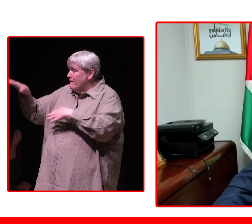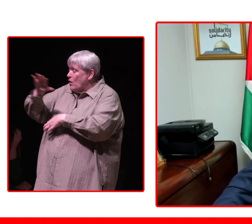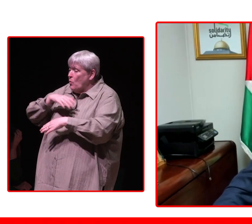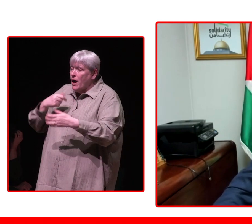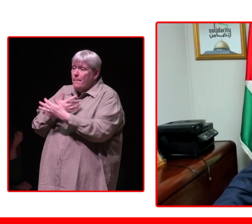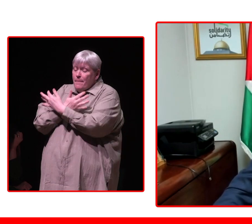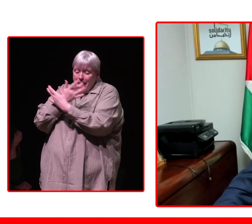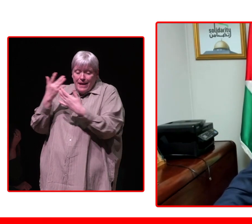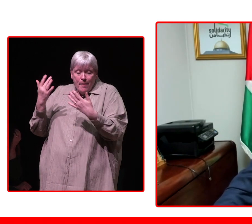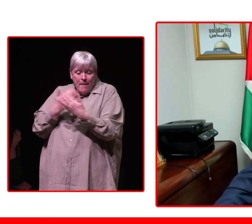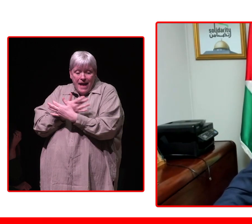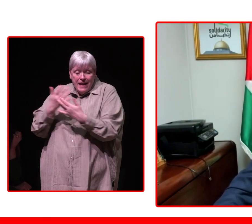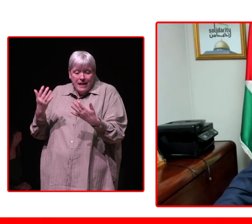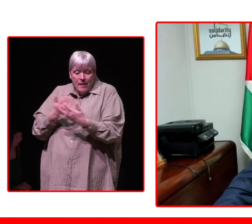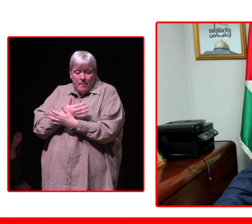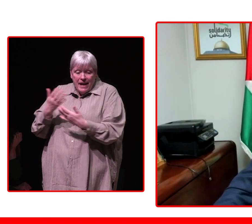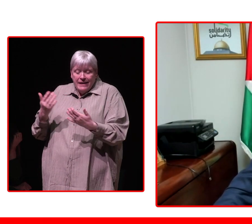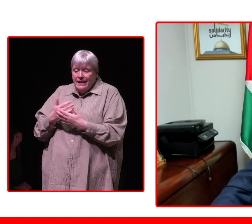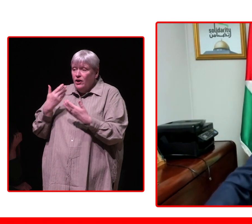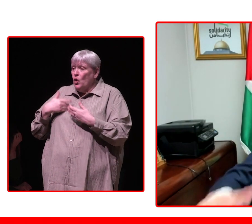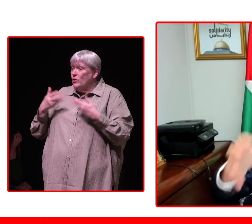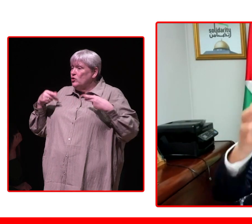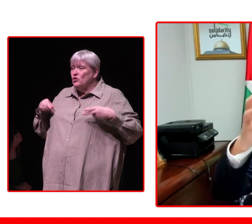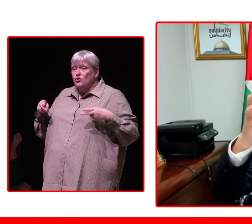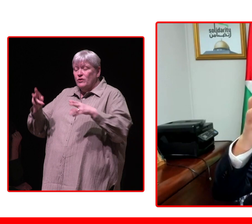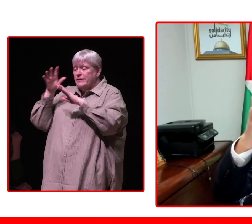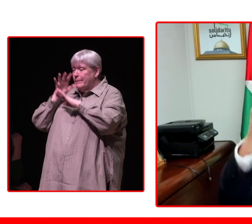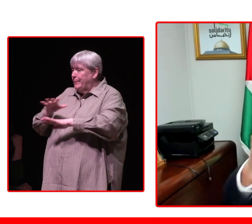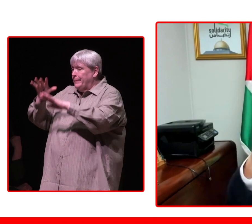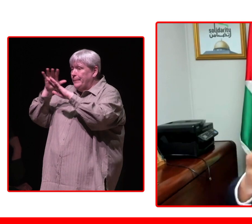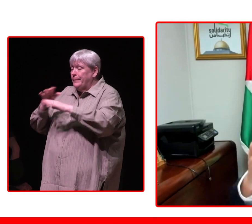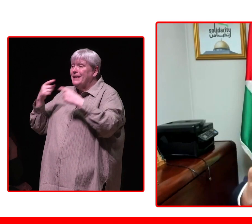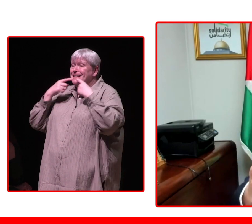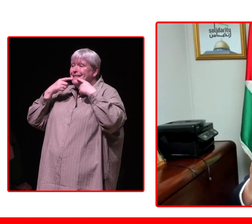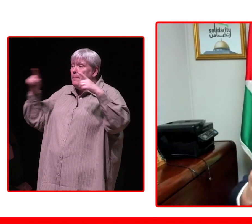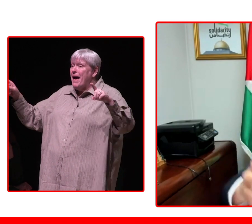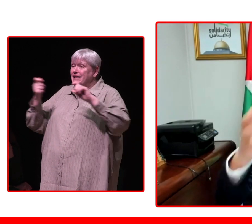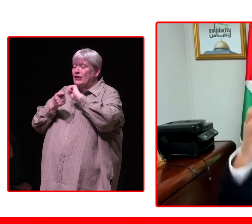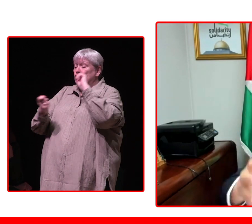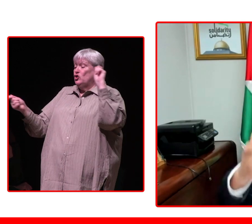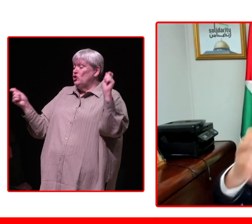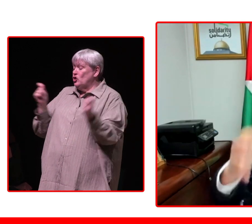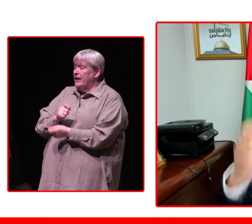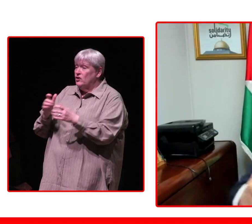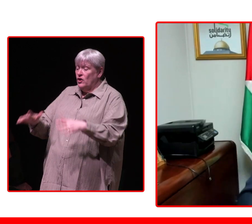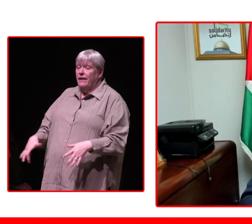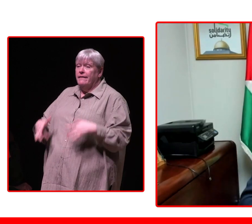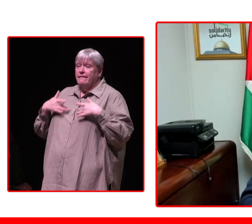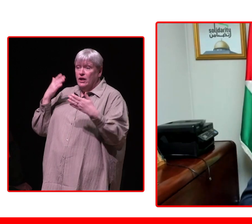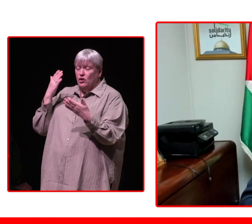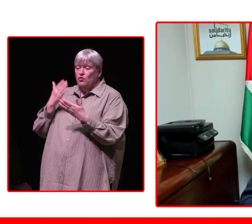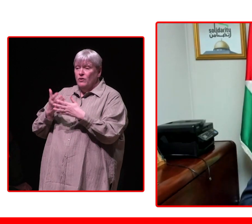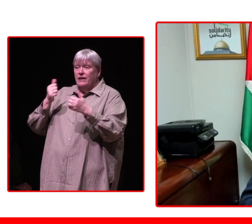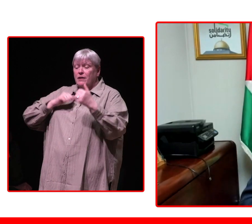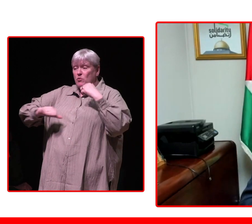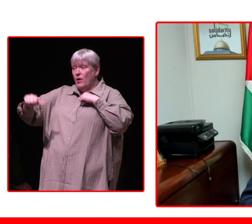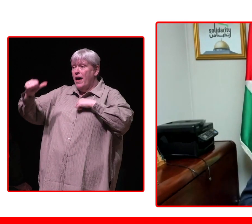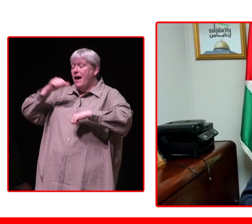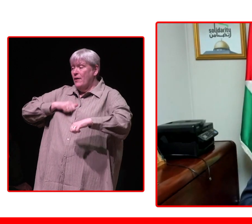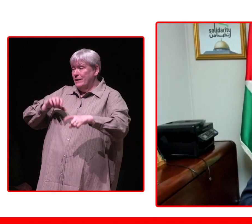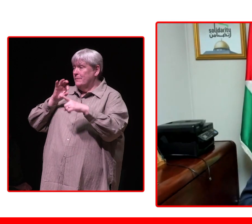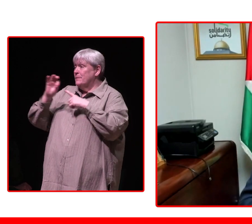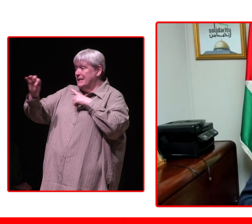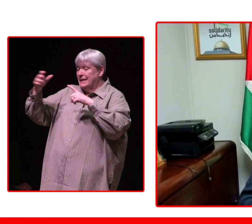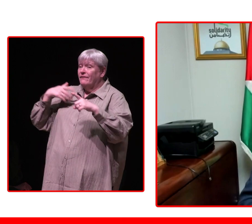Millions upon millions have taken to the streets across the globe demanding change. And I'm so proud of particularly the British people, and you've seen the streets of London,